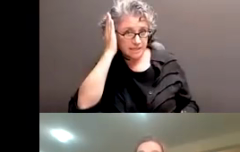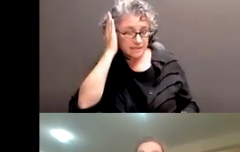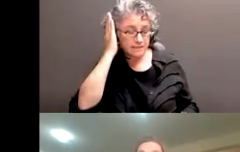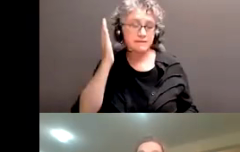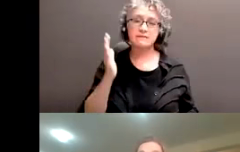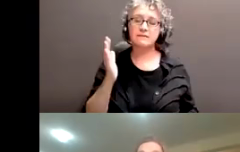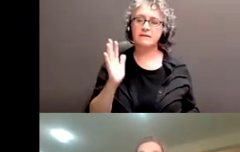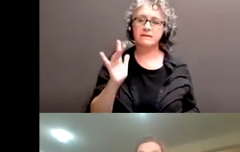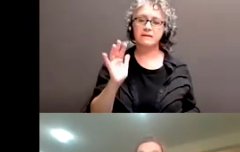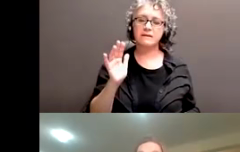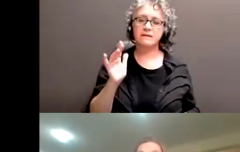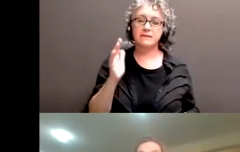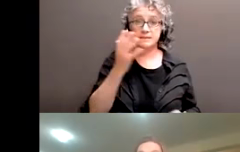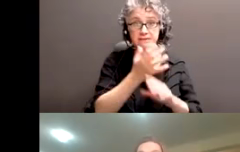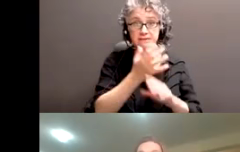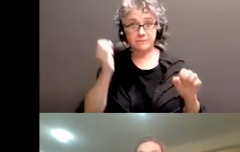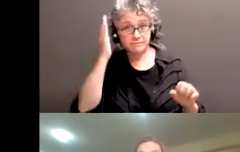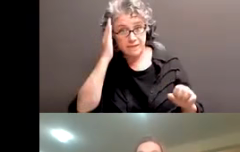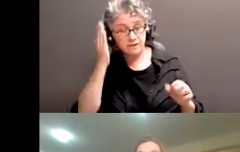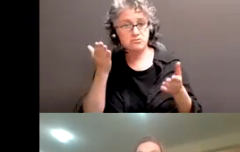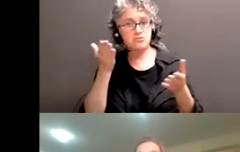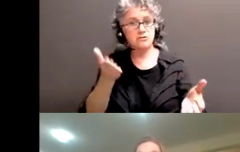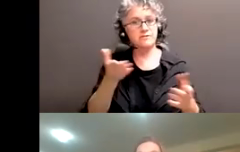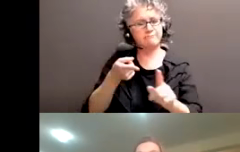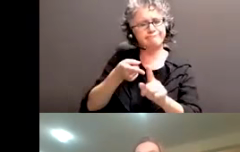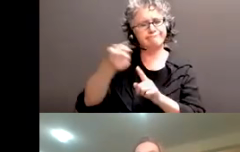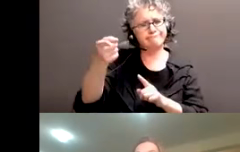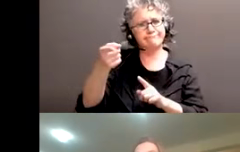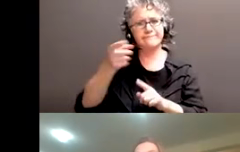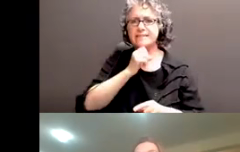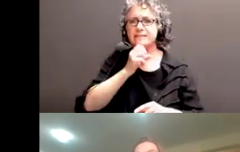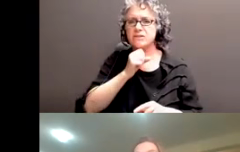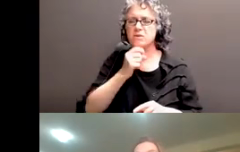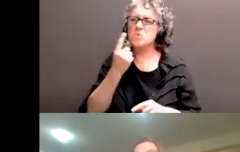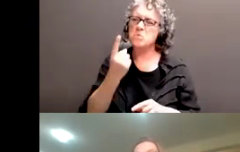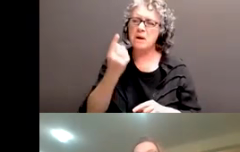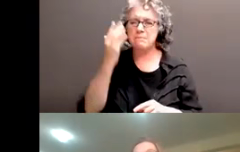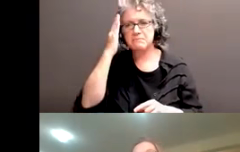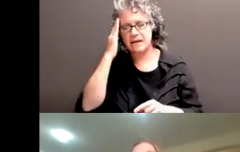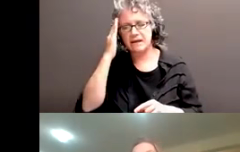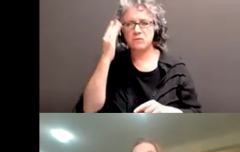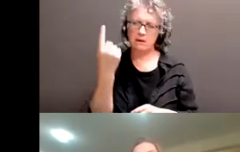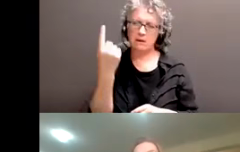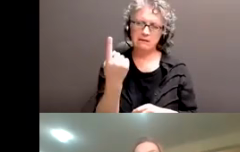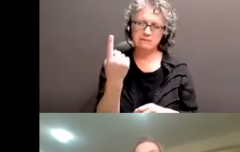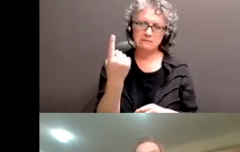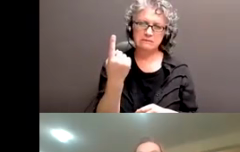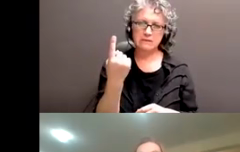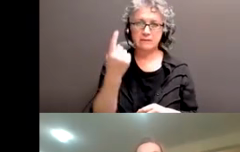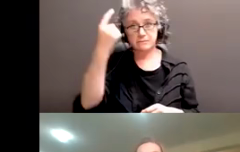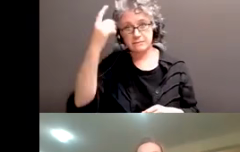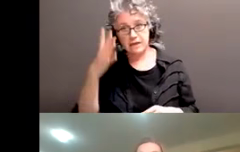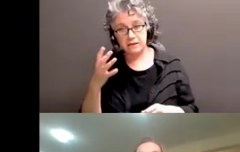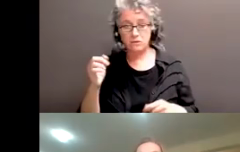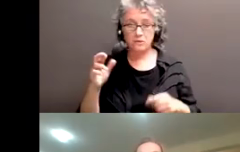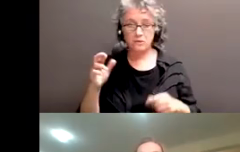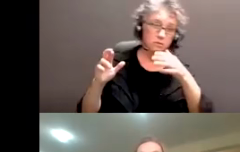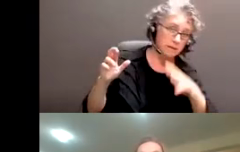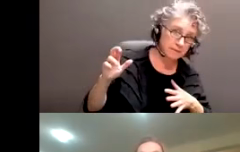to a senior. Although it's only one bed, it is a shelter that is available for men and women that people can access.